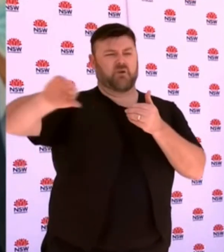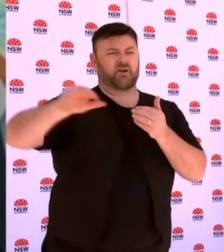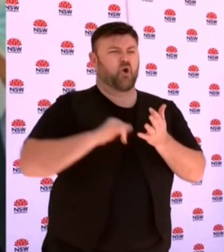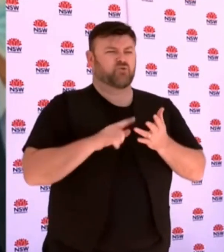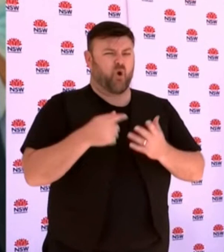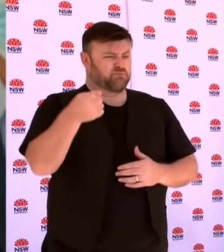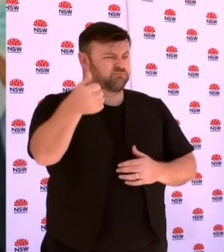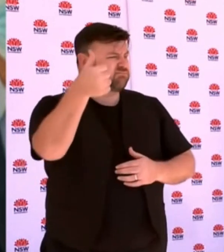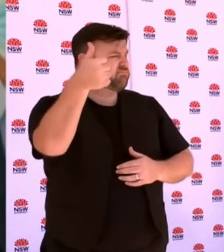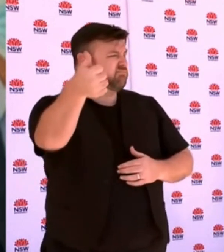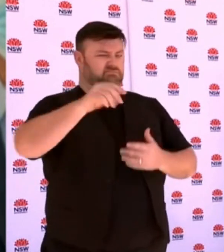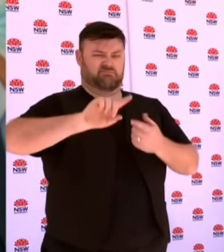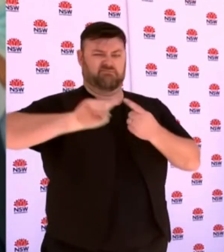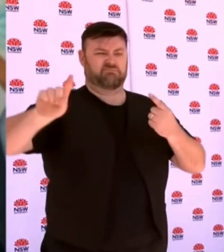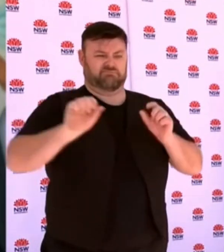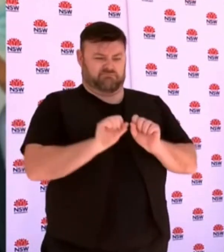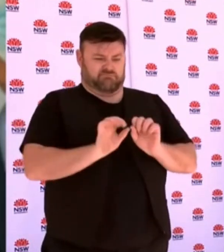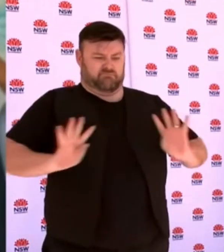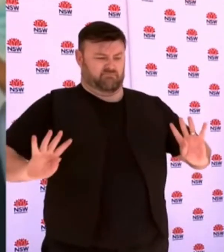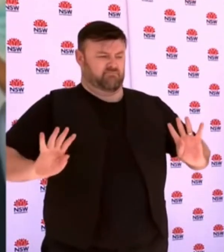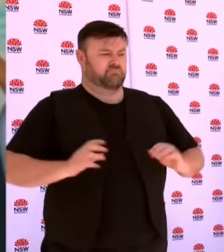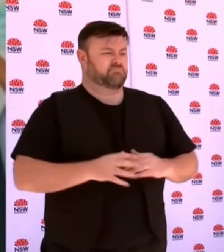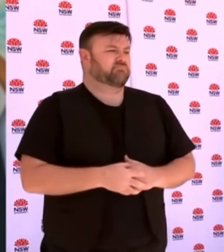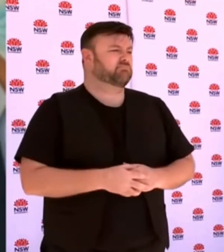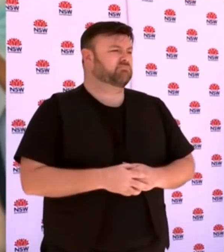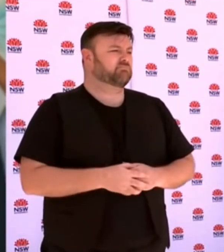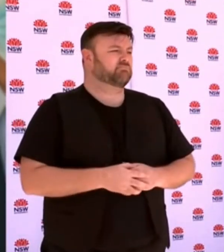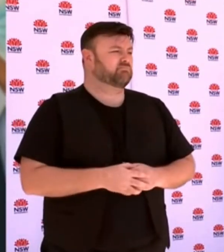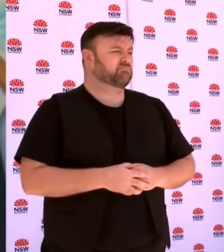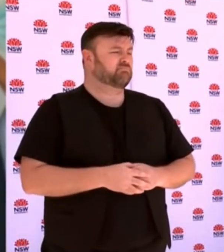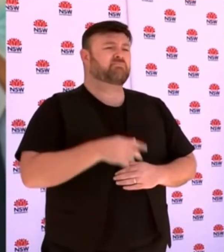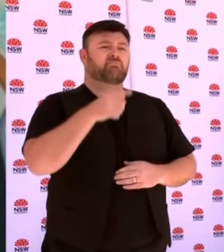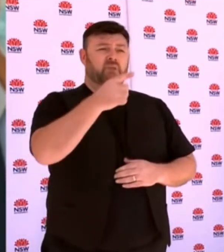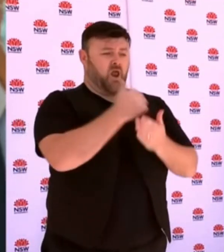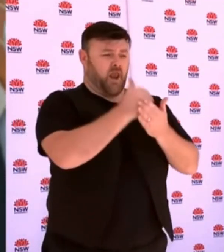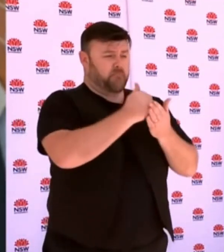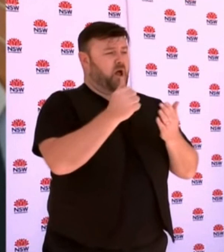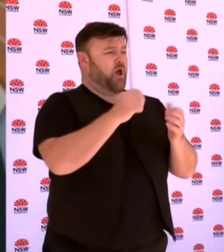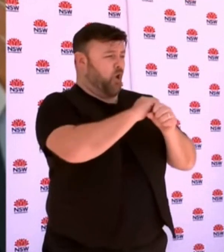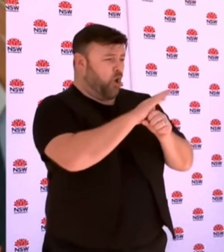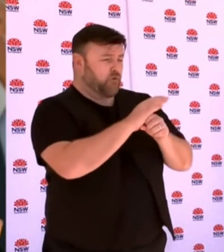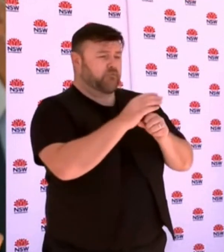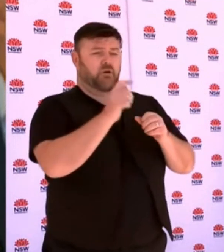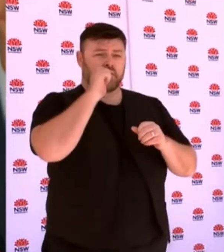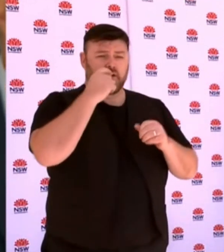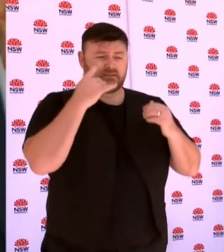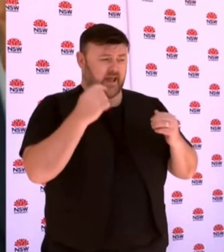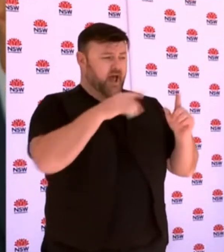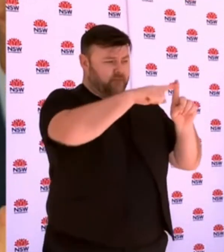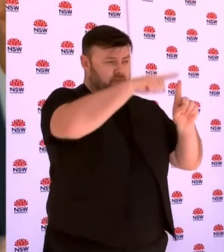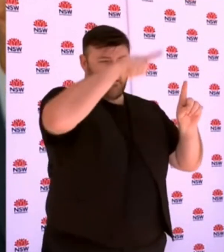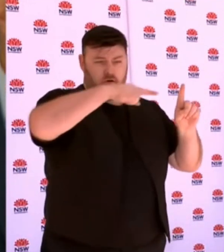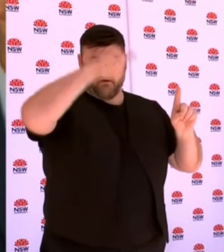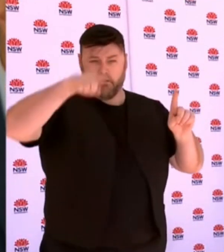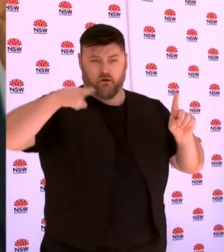half-hearted lockdown. We are seeing the impact and the flattening, but we've had bumps because what's happened is we've had